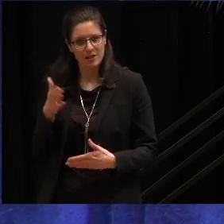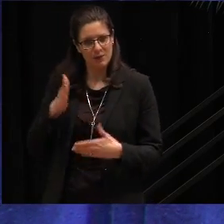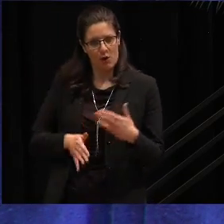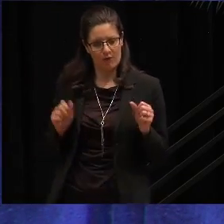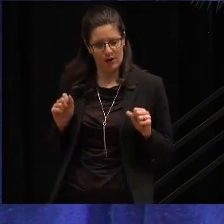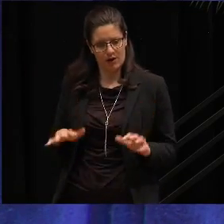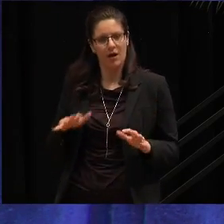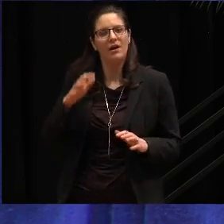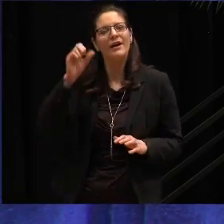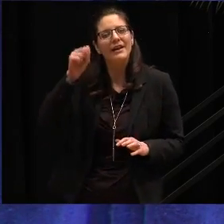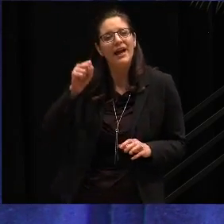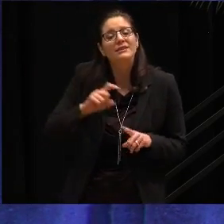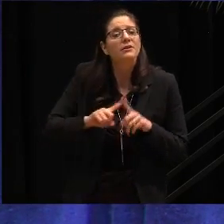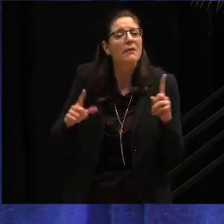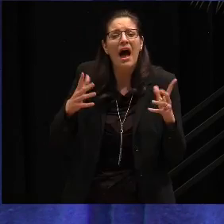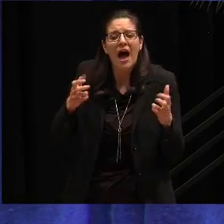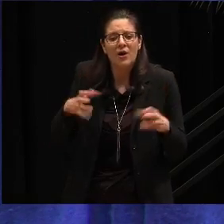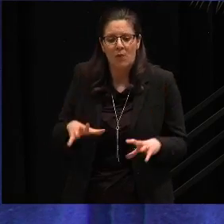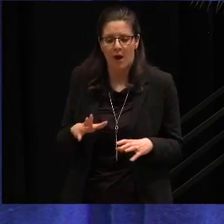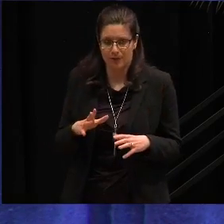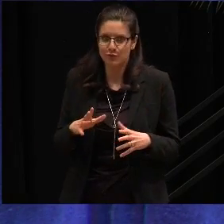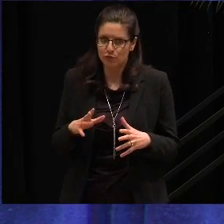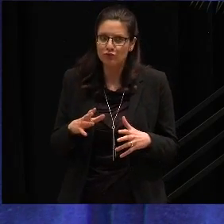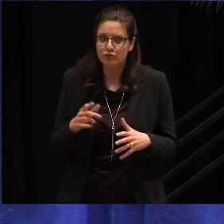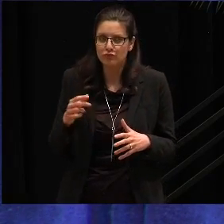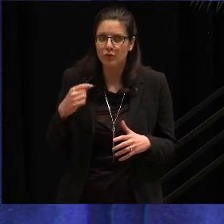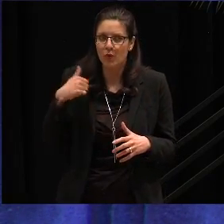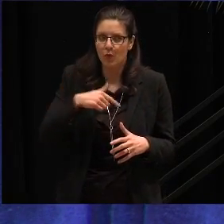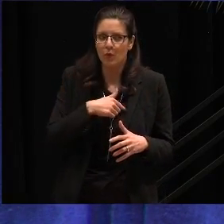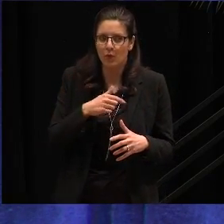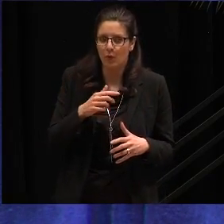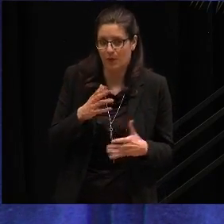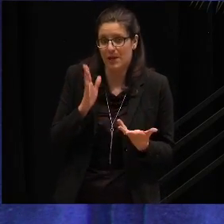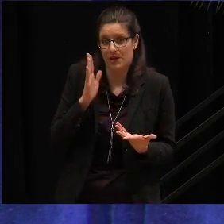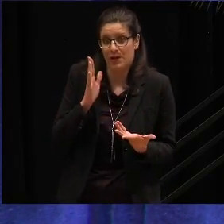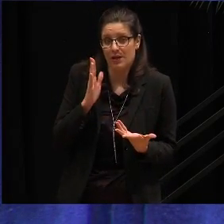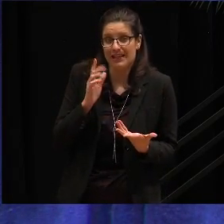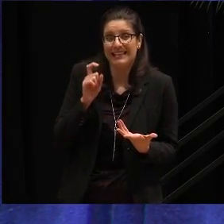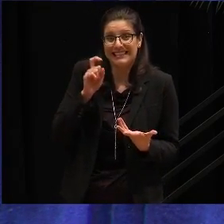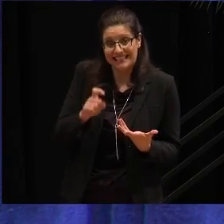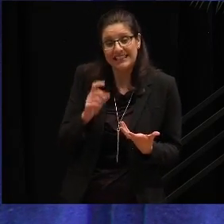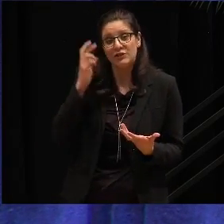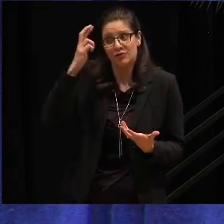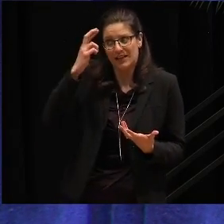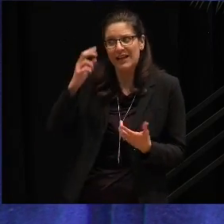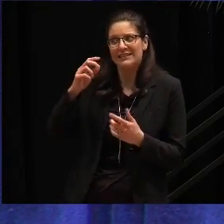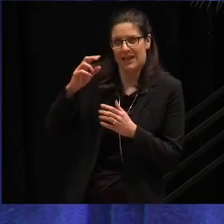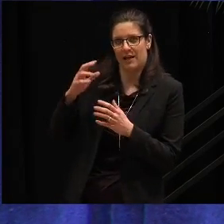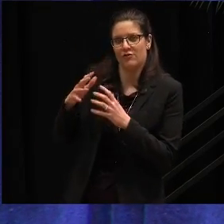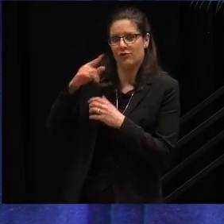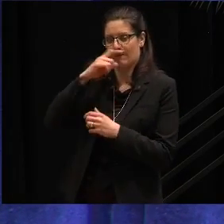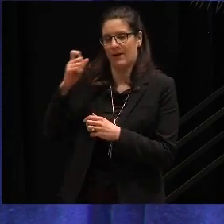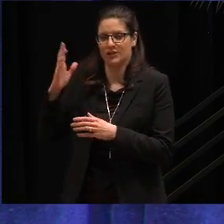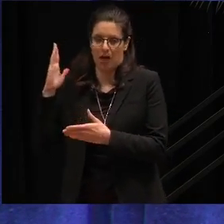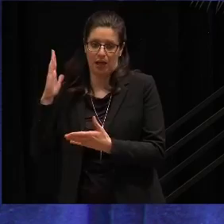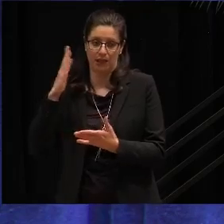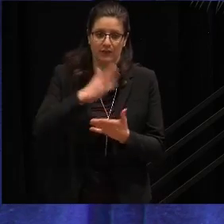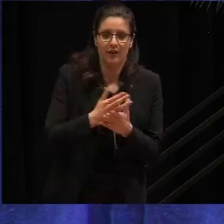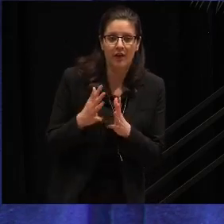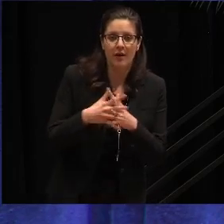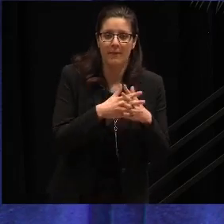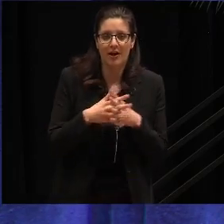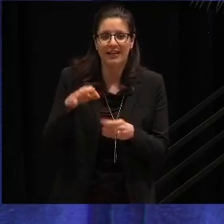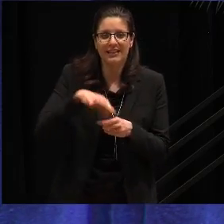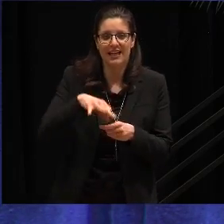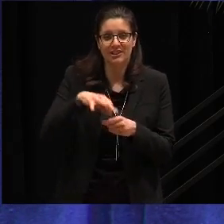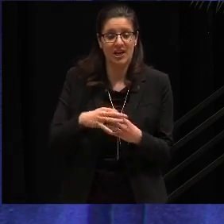But I don't think that we should cease to be shocked by the fact that Russia interfered in an American election and that the current sitting